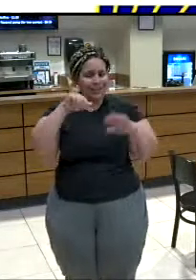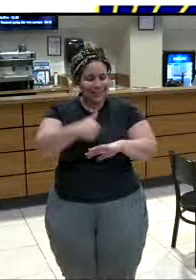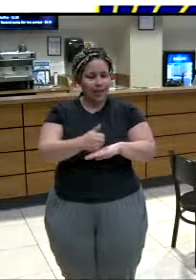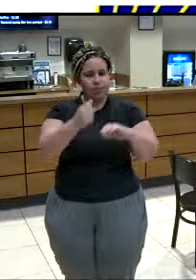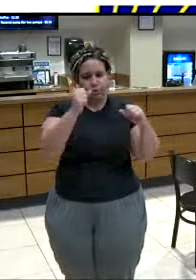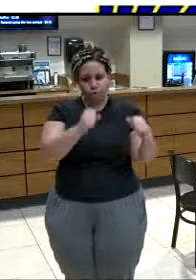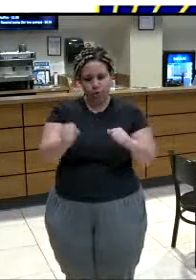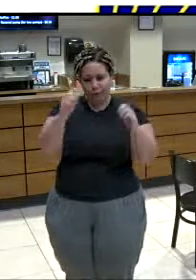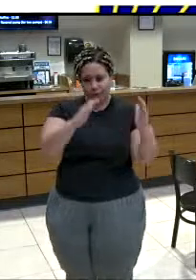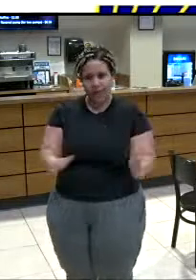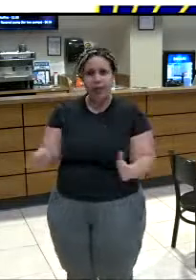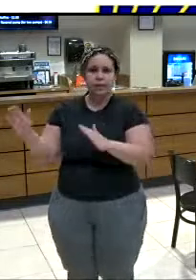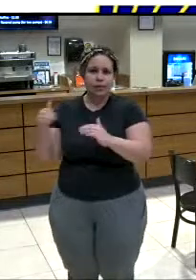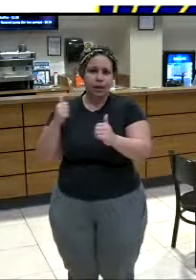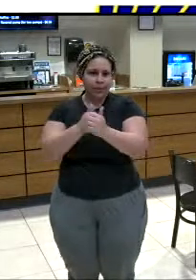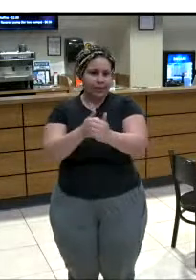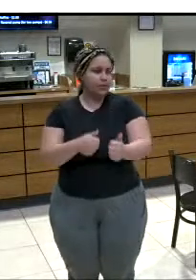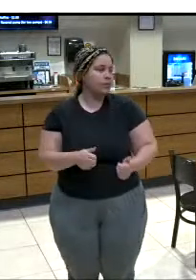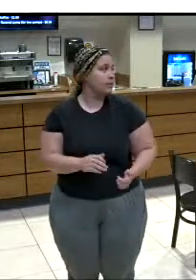updates.